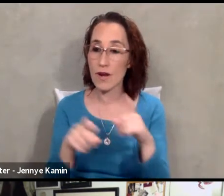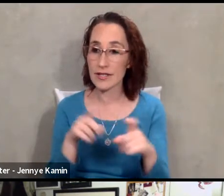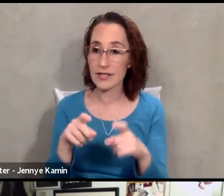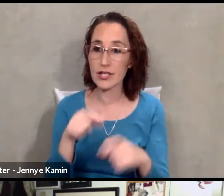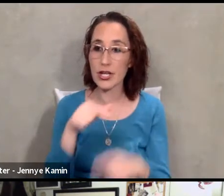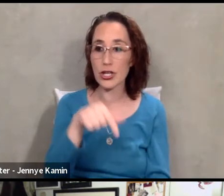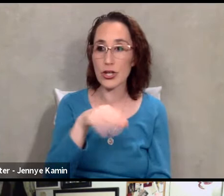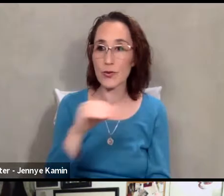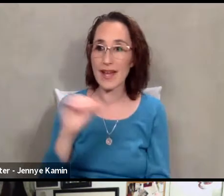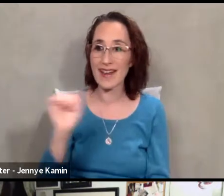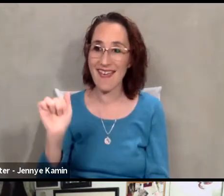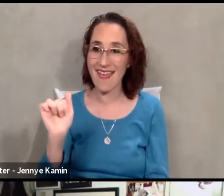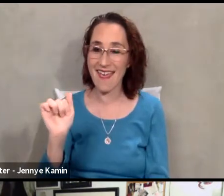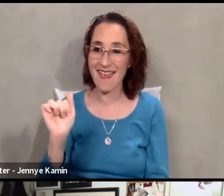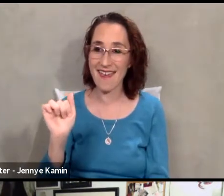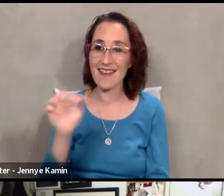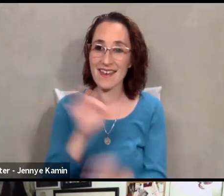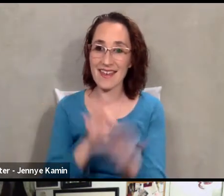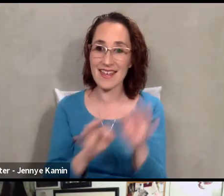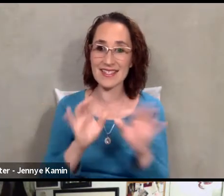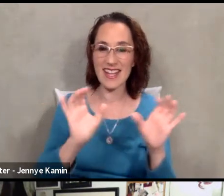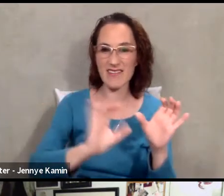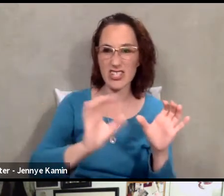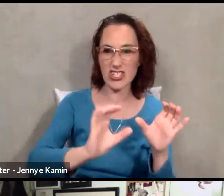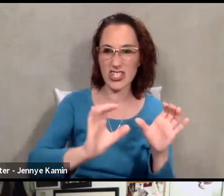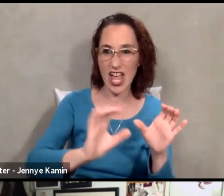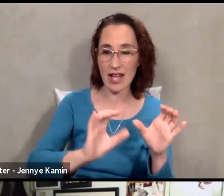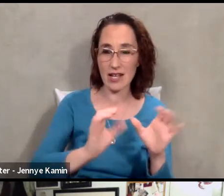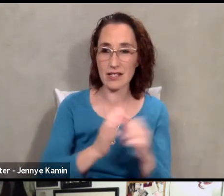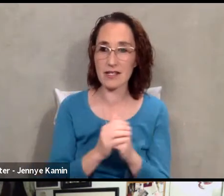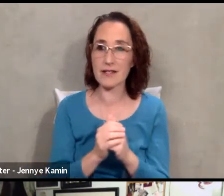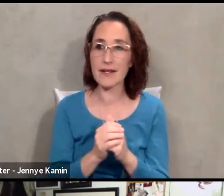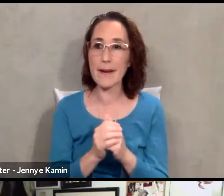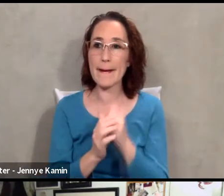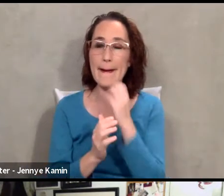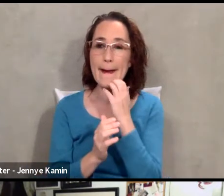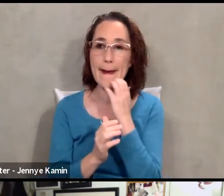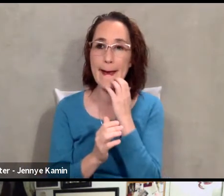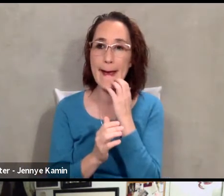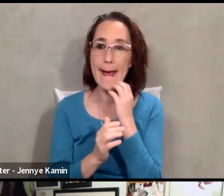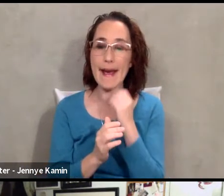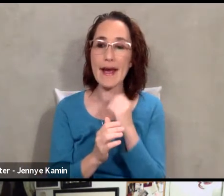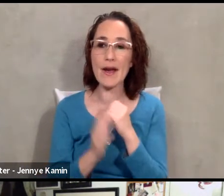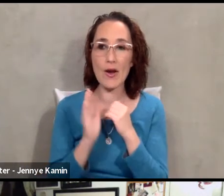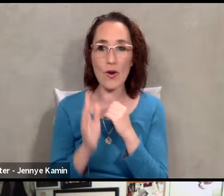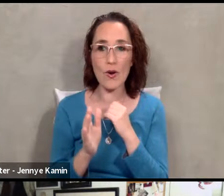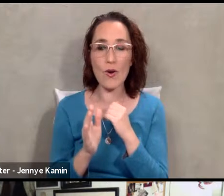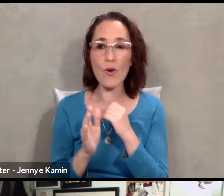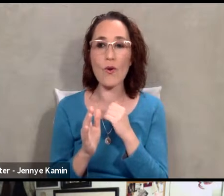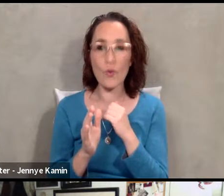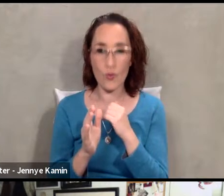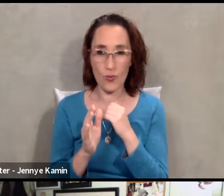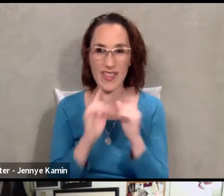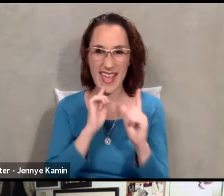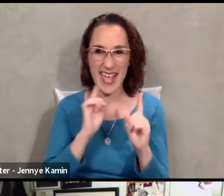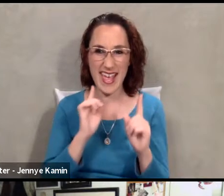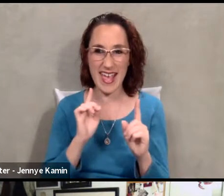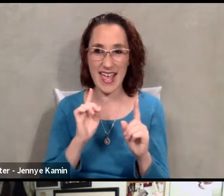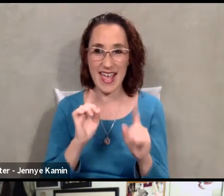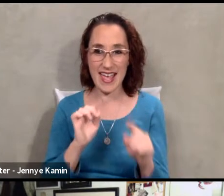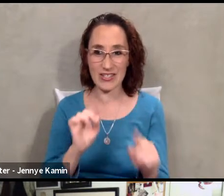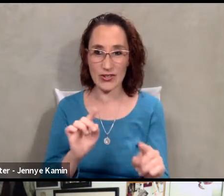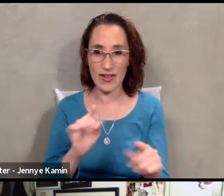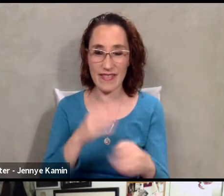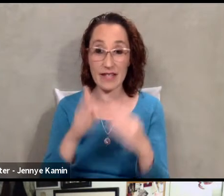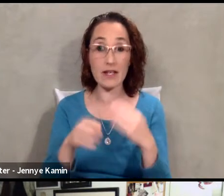the Q&A rather than the chat. And we'll entertain some questions at the end. Riva, I